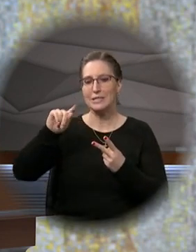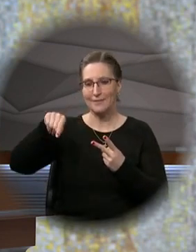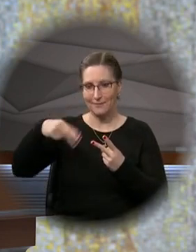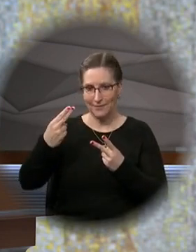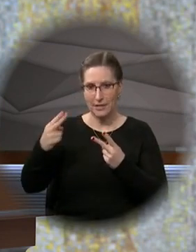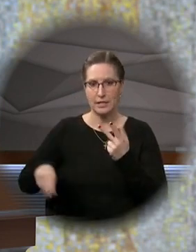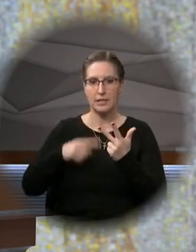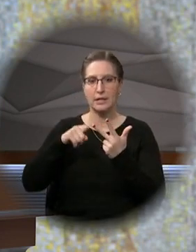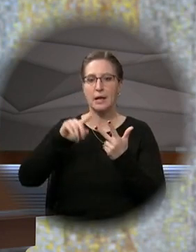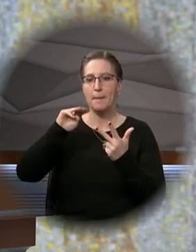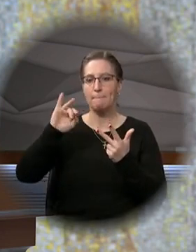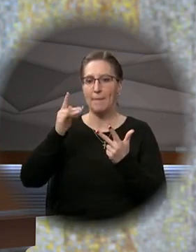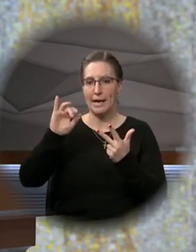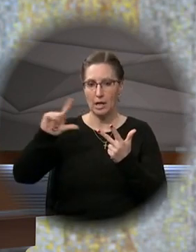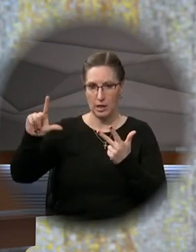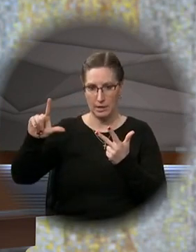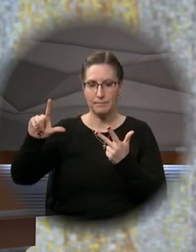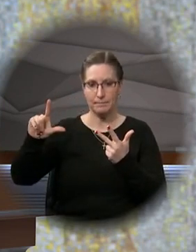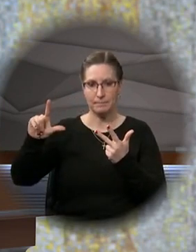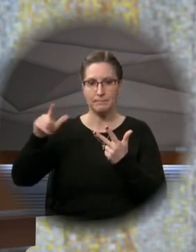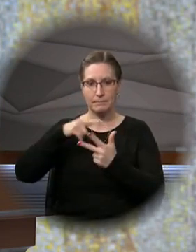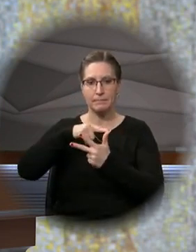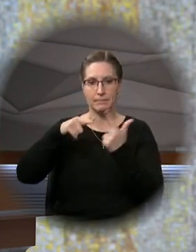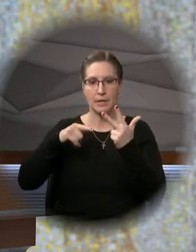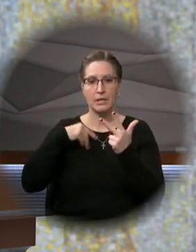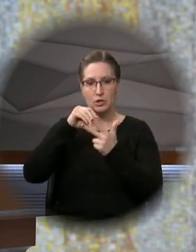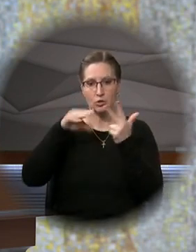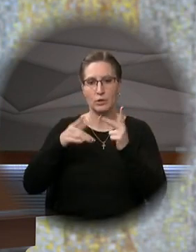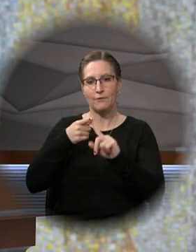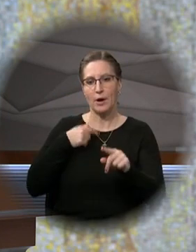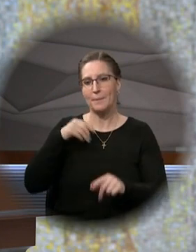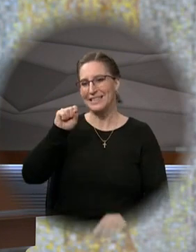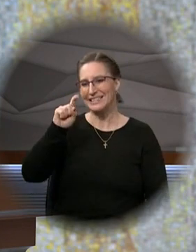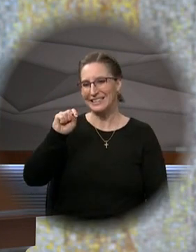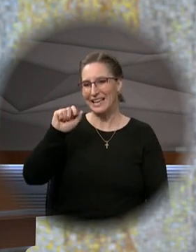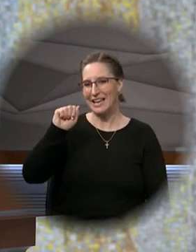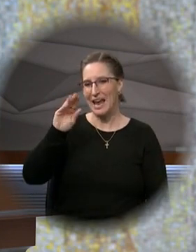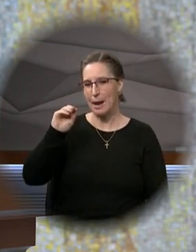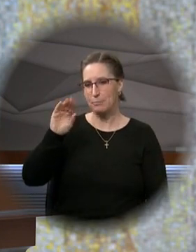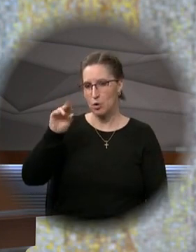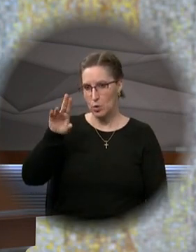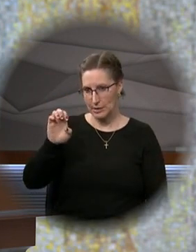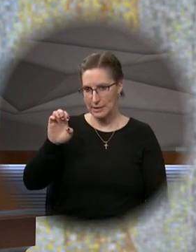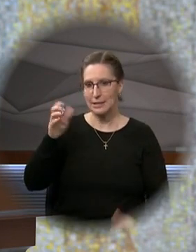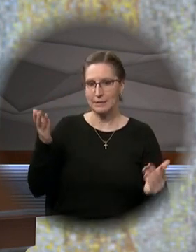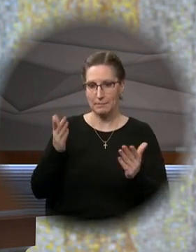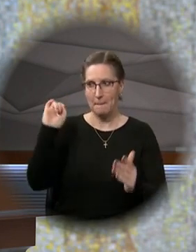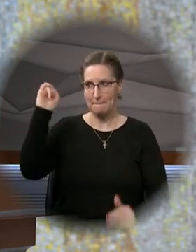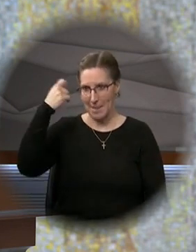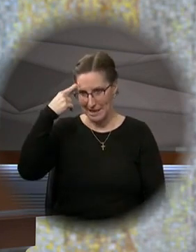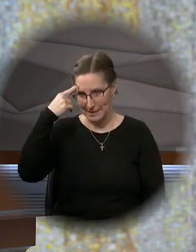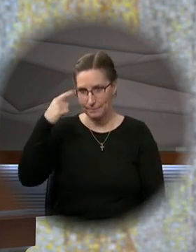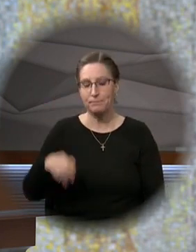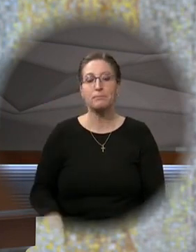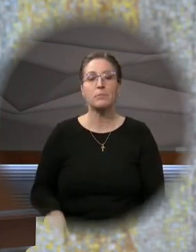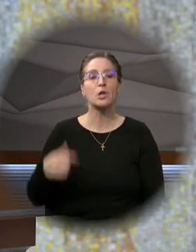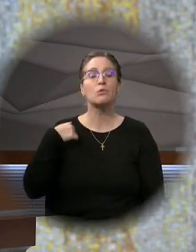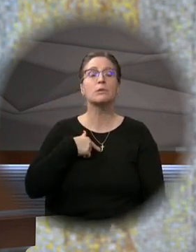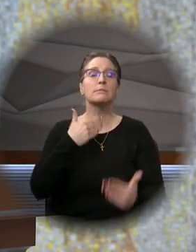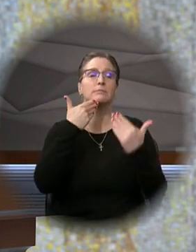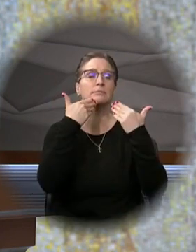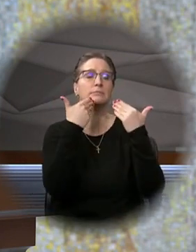Schmiesing, and Michael Butler, students from St. Ambrose Academy in Madison. We